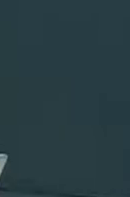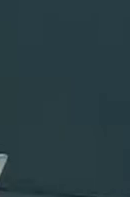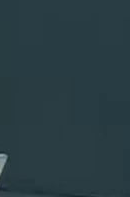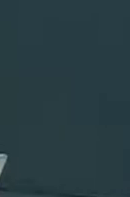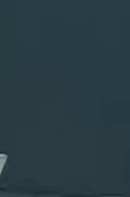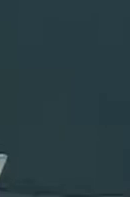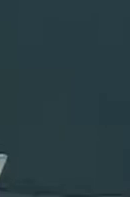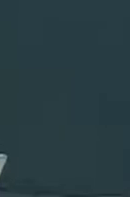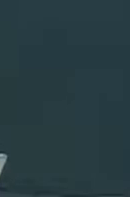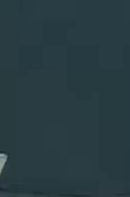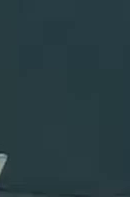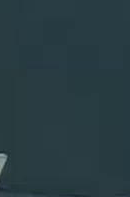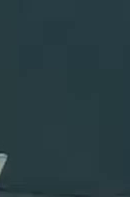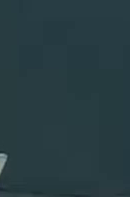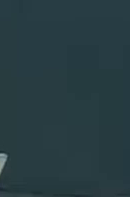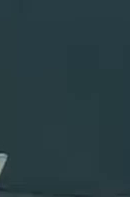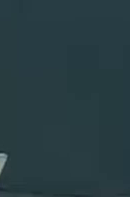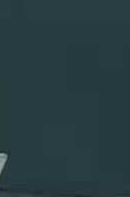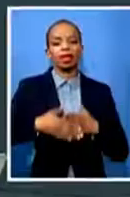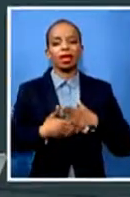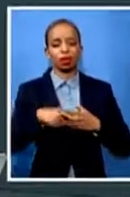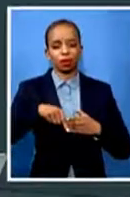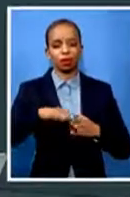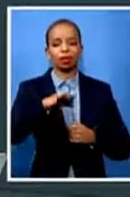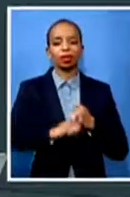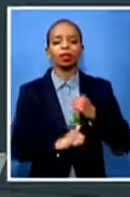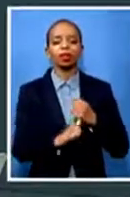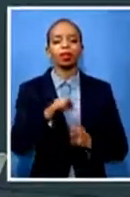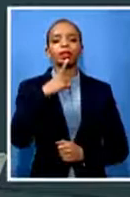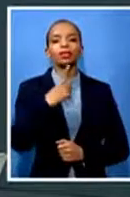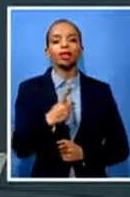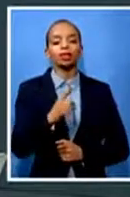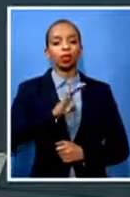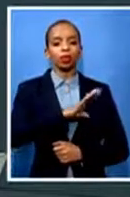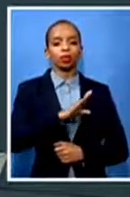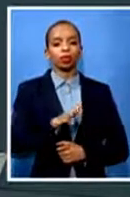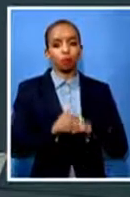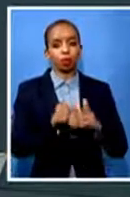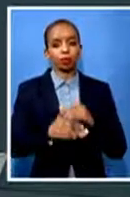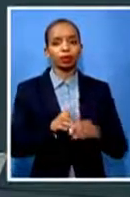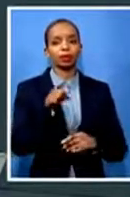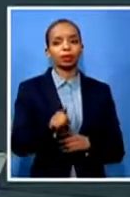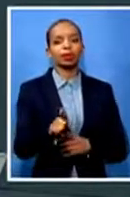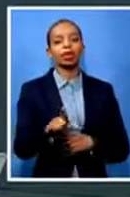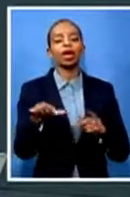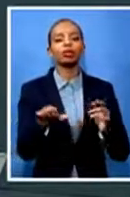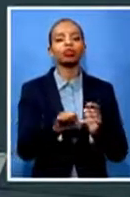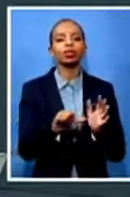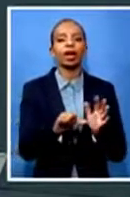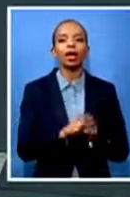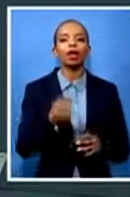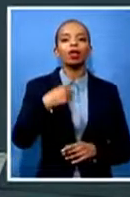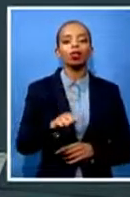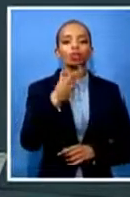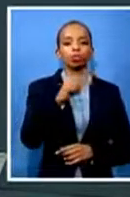this month. The board says the process is critical ahead of the 2021 local government elections. For more, now we're